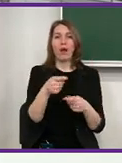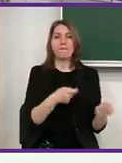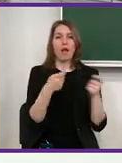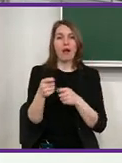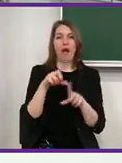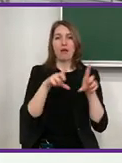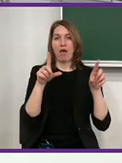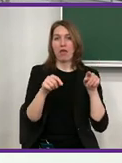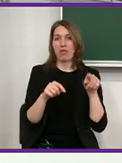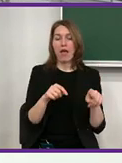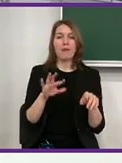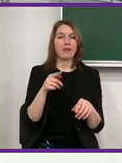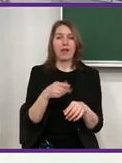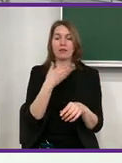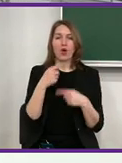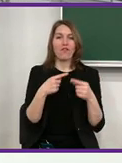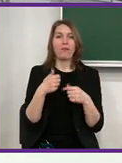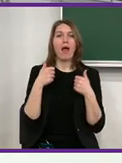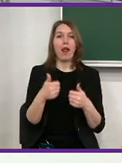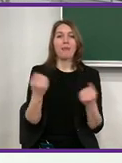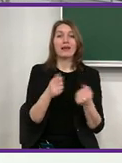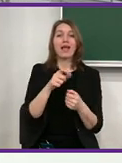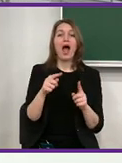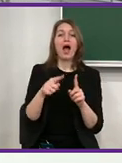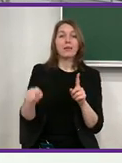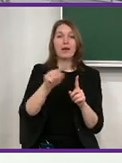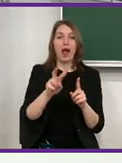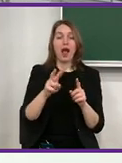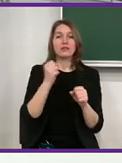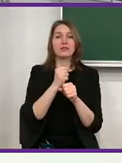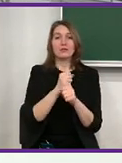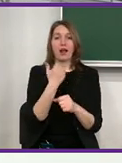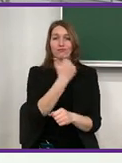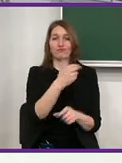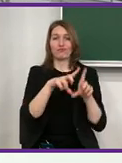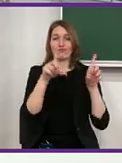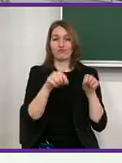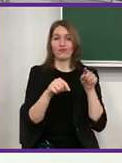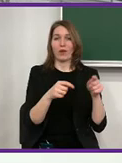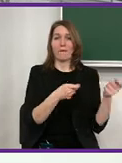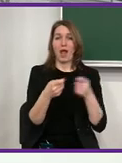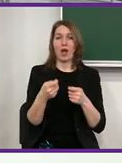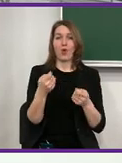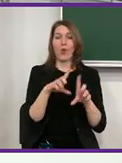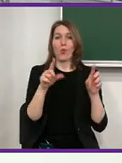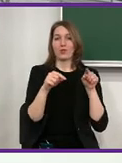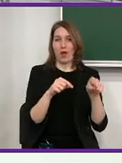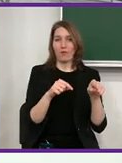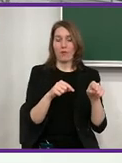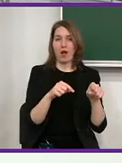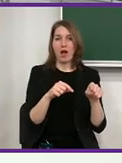then the partners decide to leave the market or leave this company. This sometimes is not so